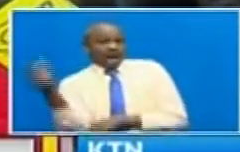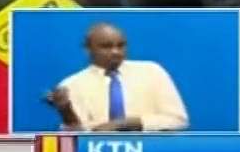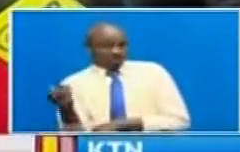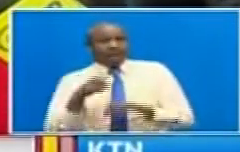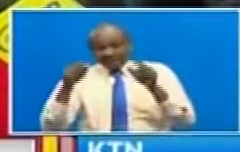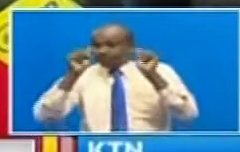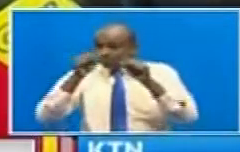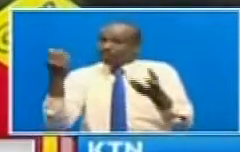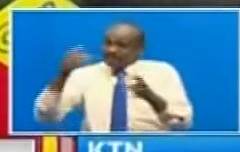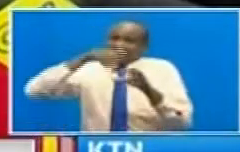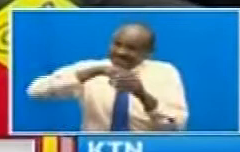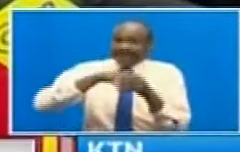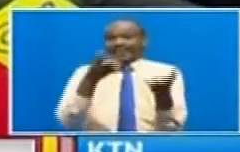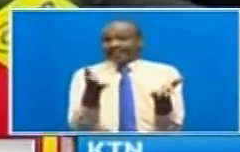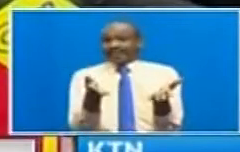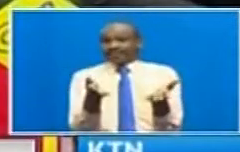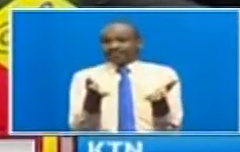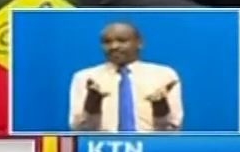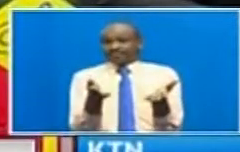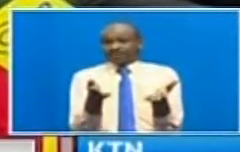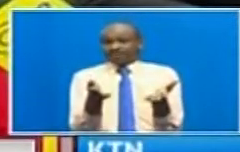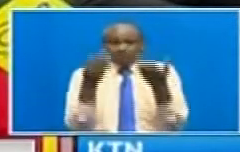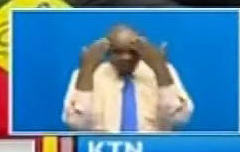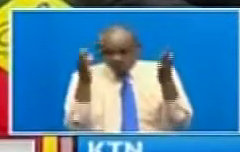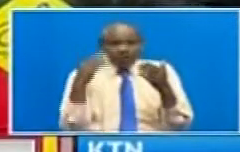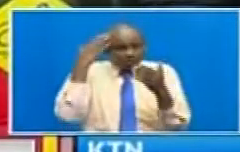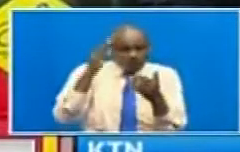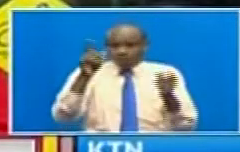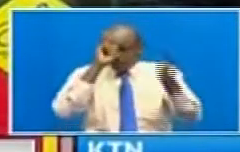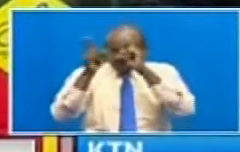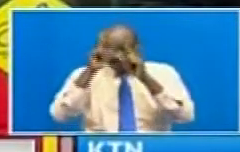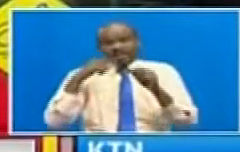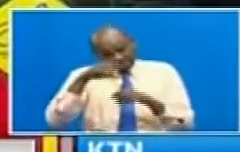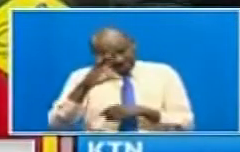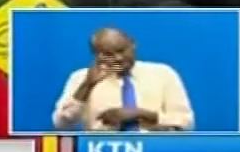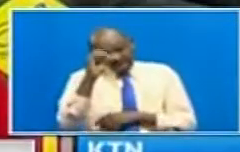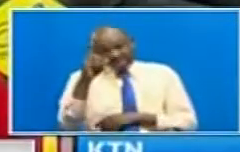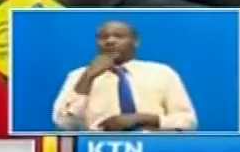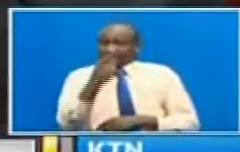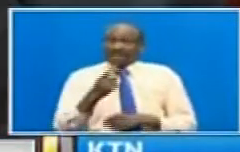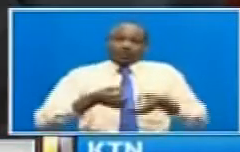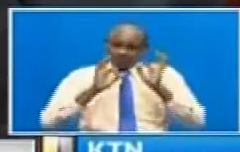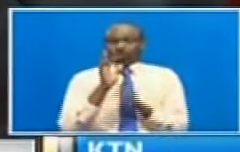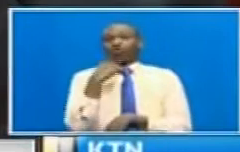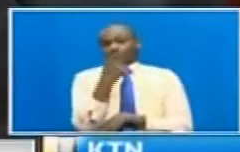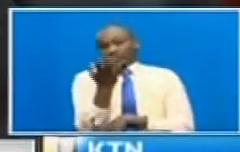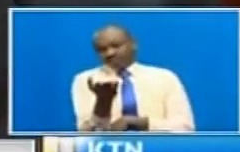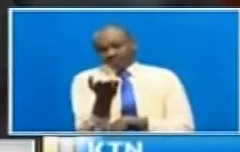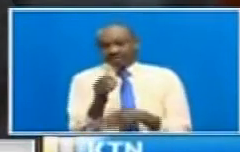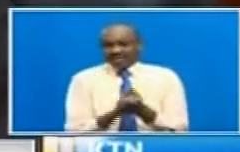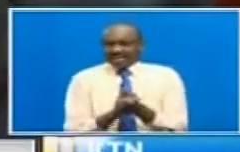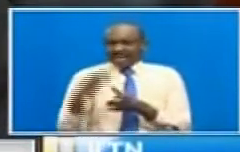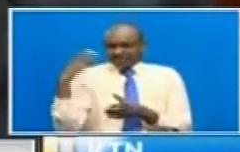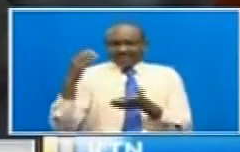it's also possible that it is internal. So we don't want to speculate until the CID gives us the information. The cabinet secretary,